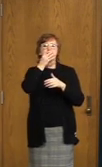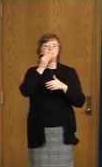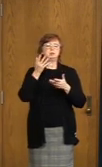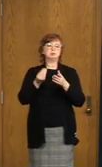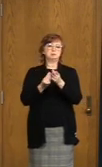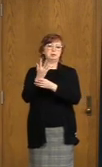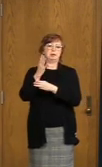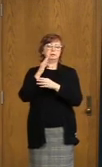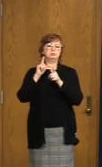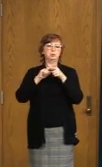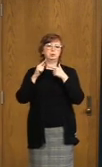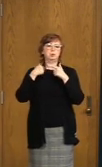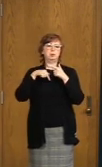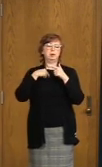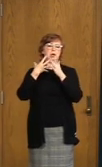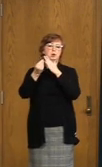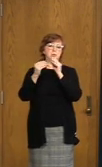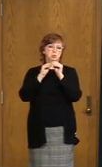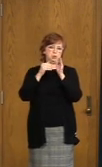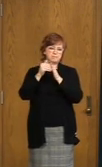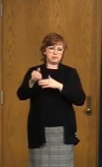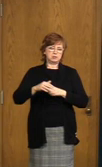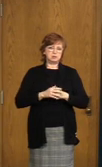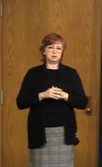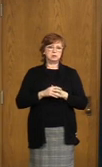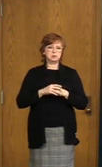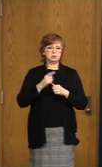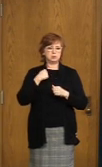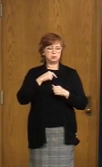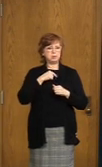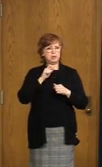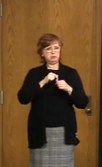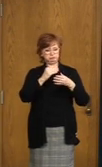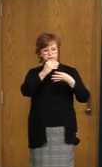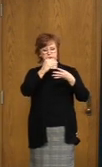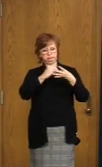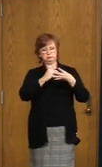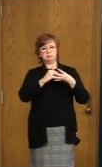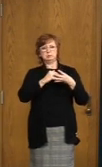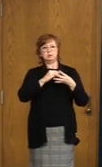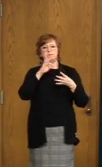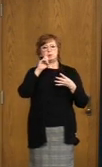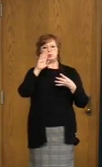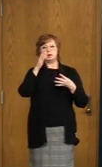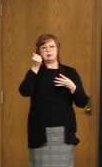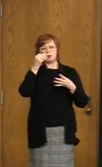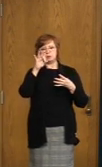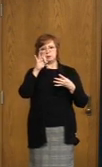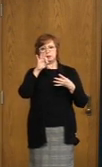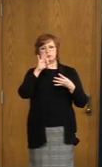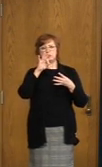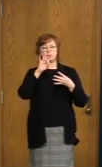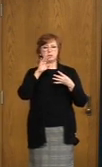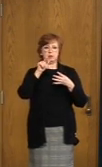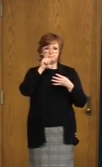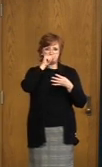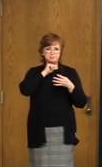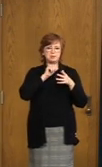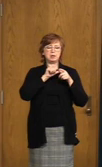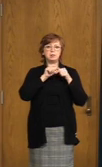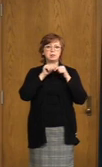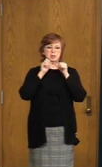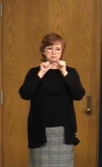I think that if we can that can tide us over with hopefully a decreasing trend in case numbers, then we will